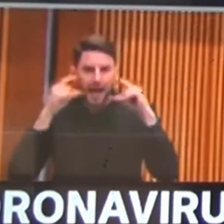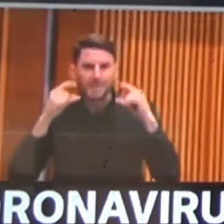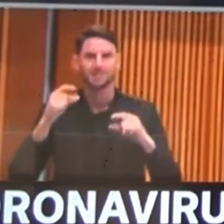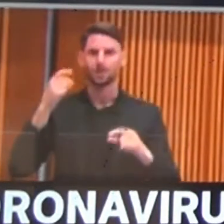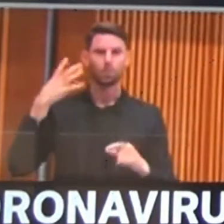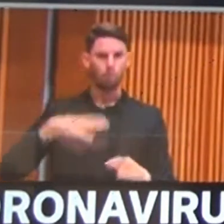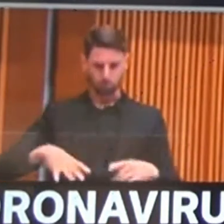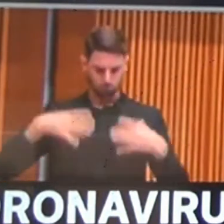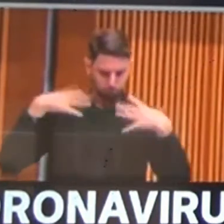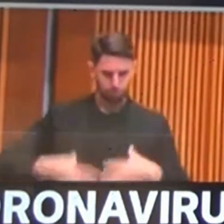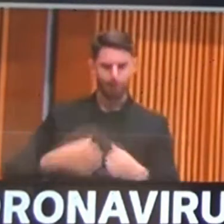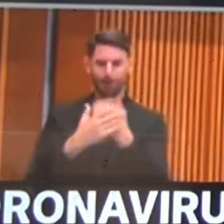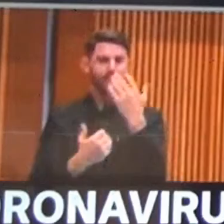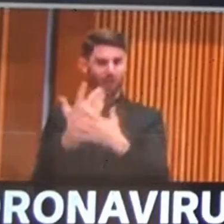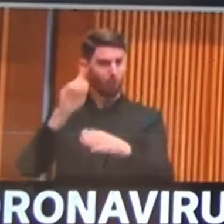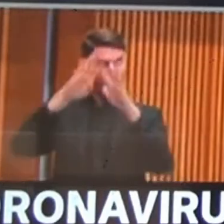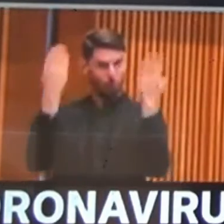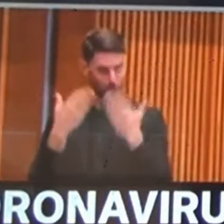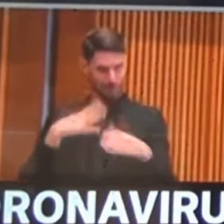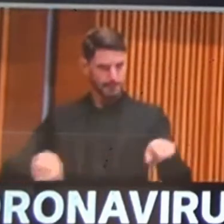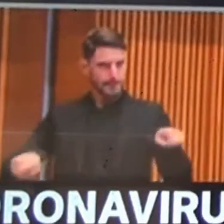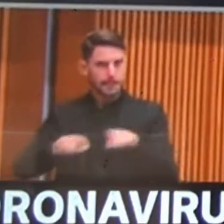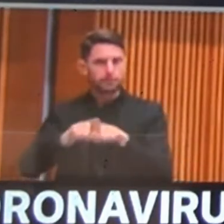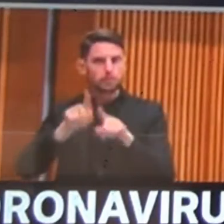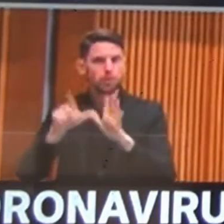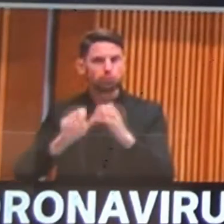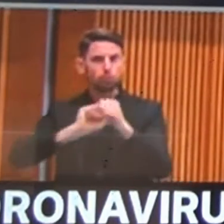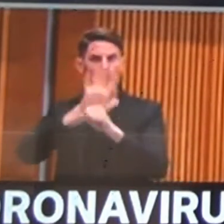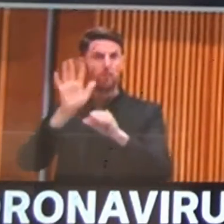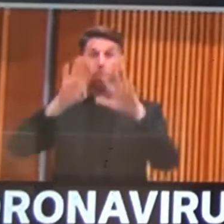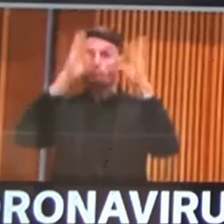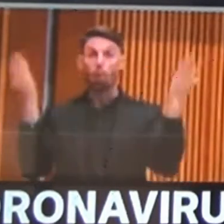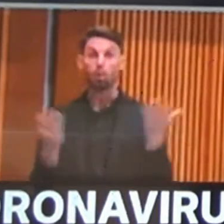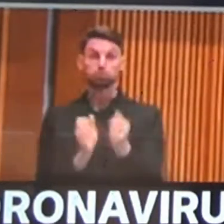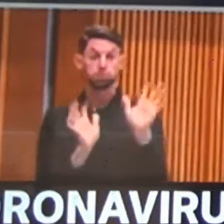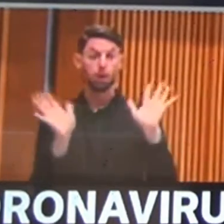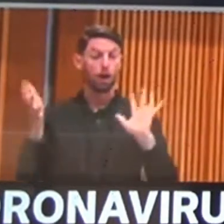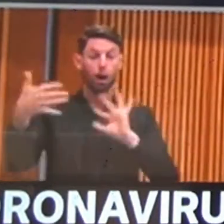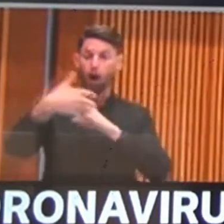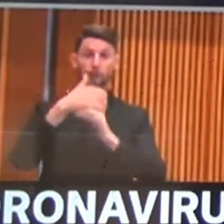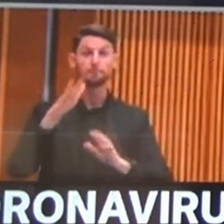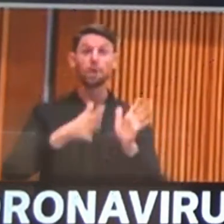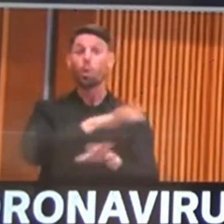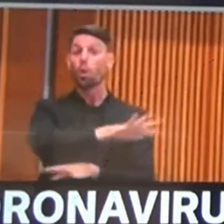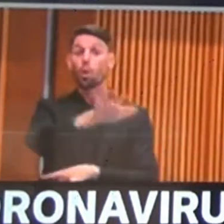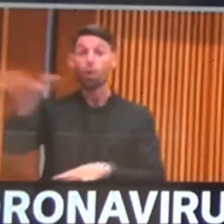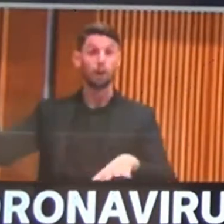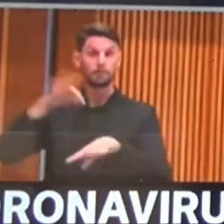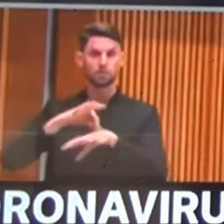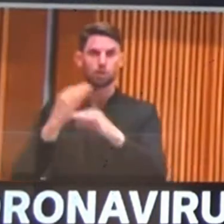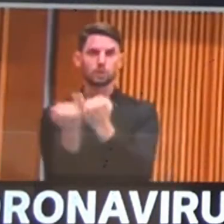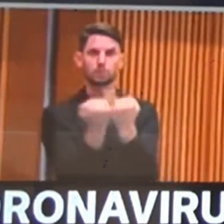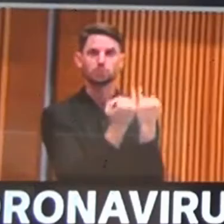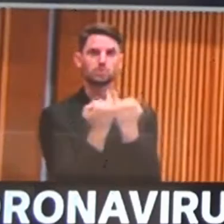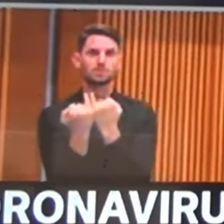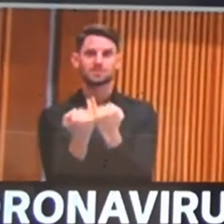significant understatement. Against that environment, we have been very fortunate as a country. You know, these procurement